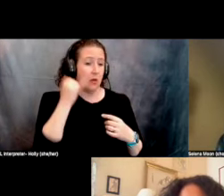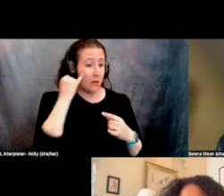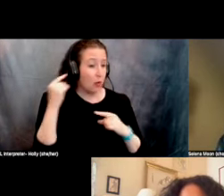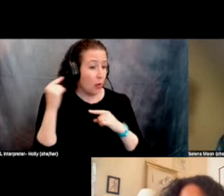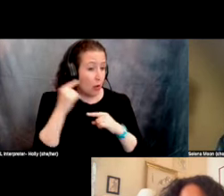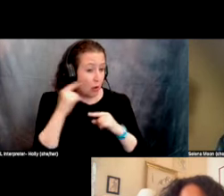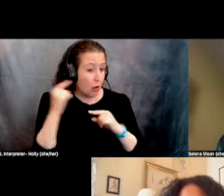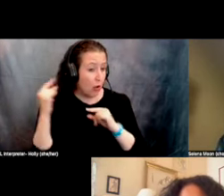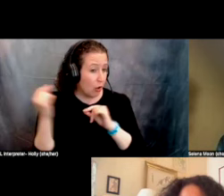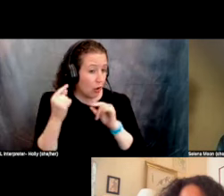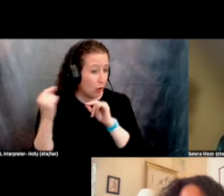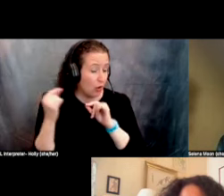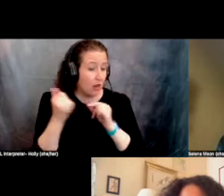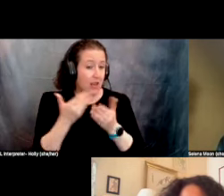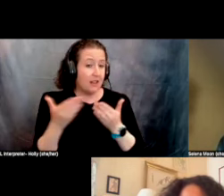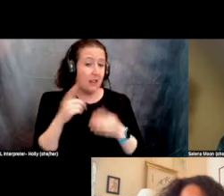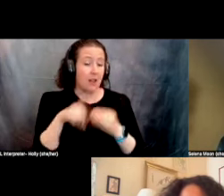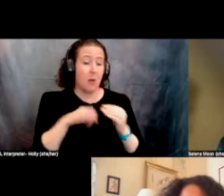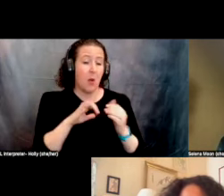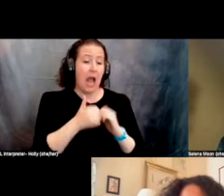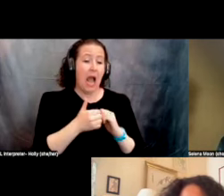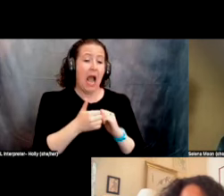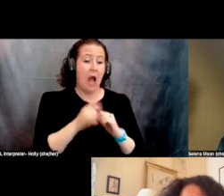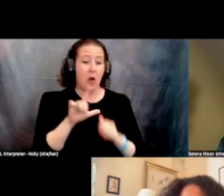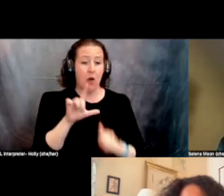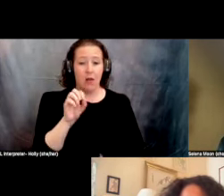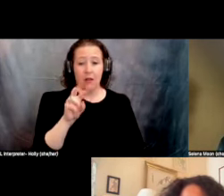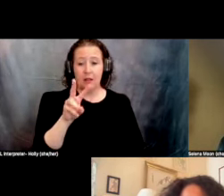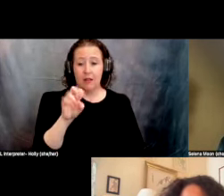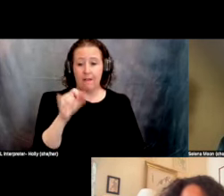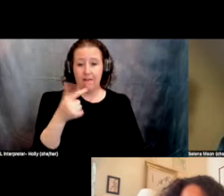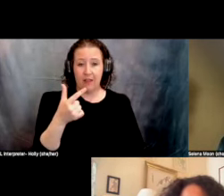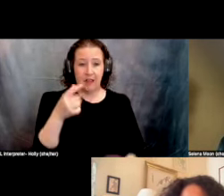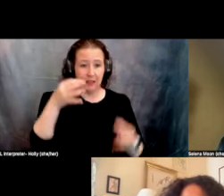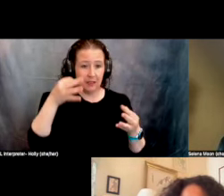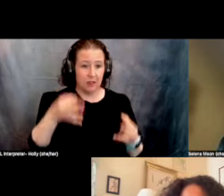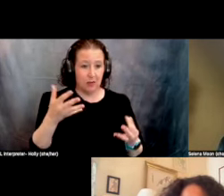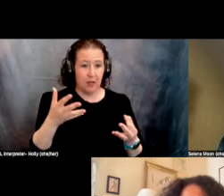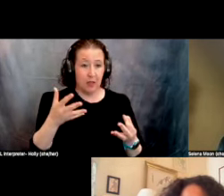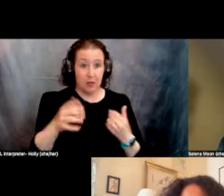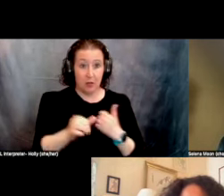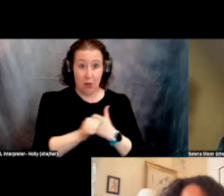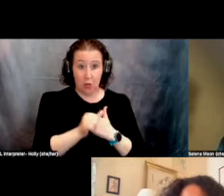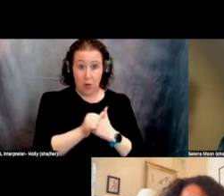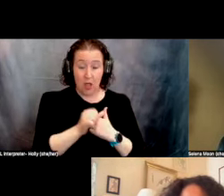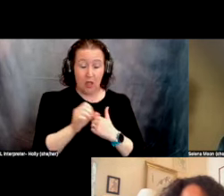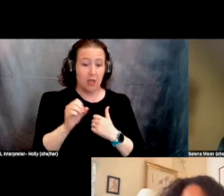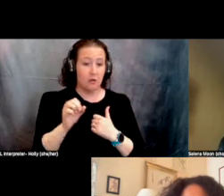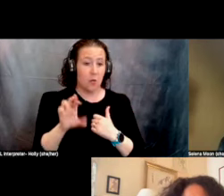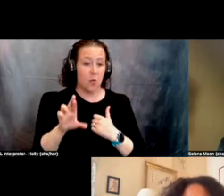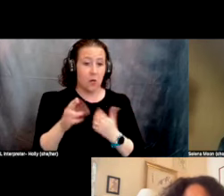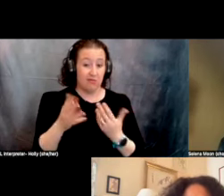about how the Loving decision might also be under threat, or you know, maybe it's